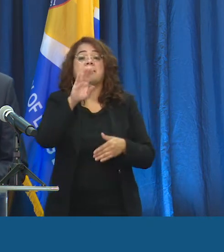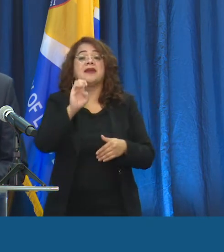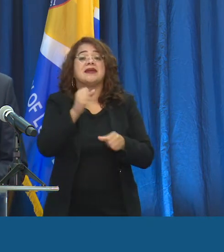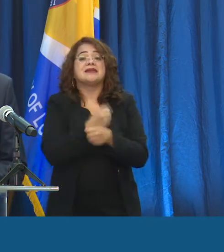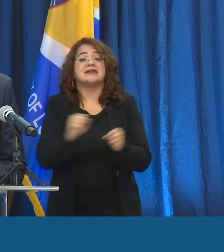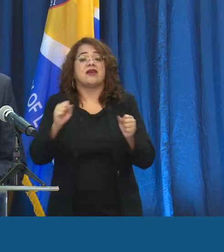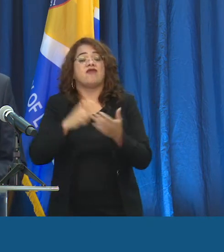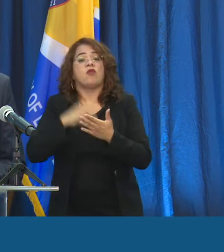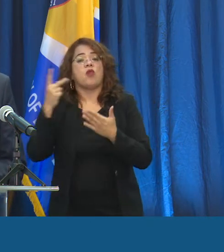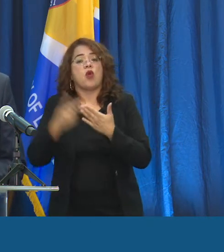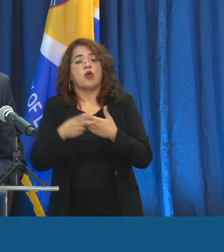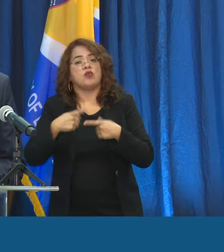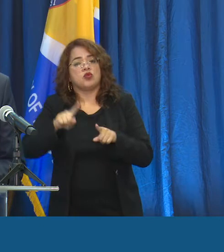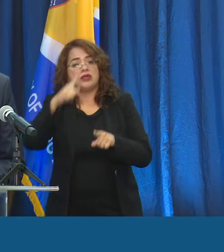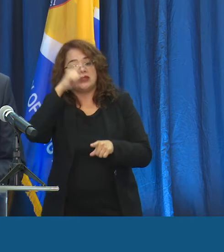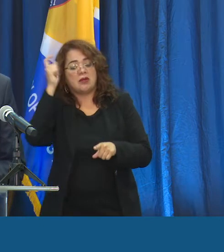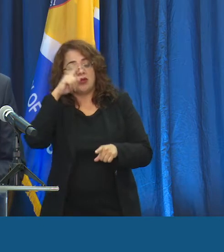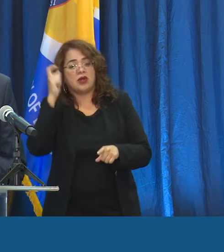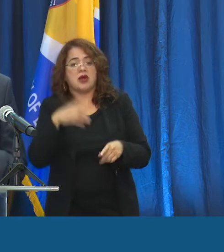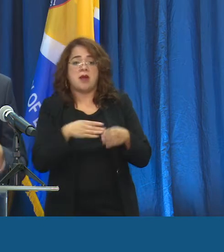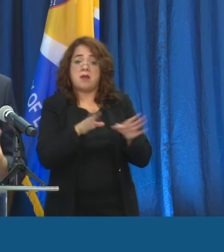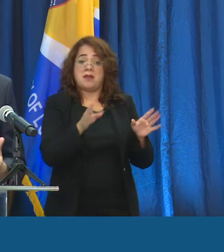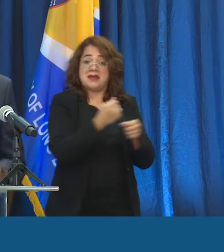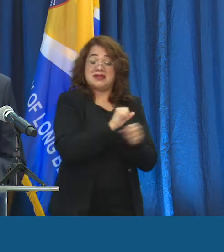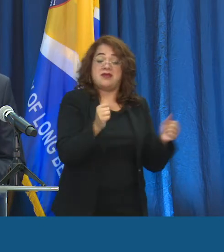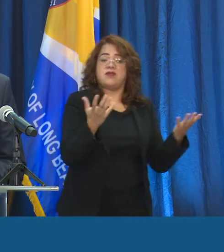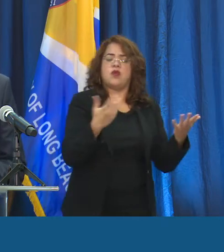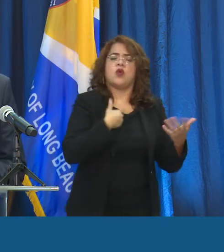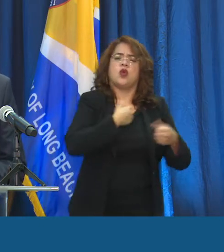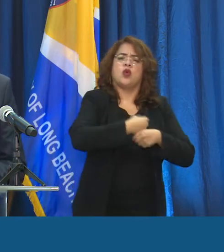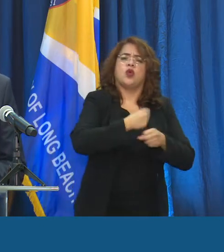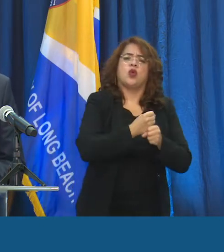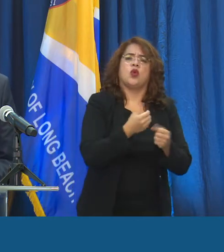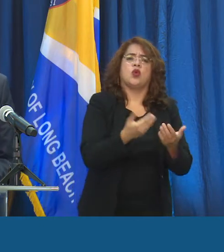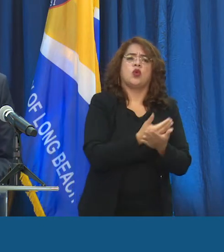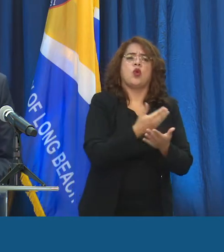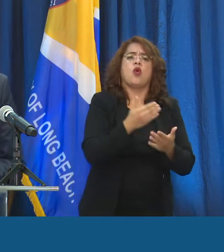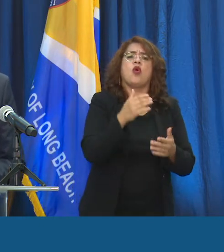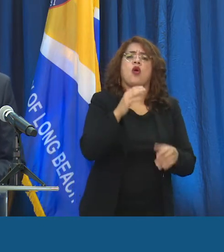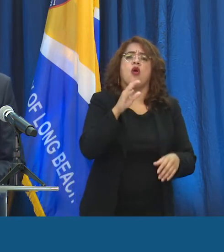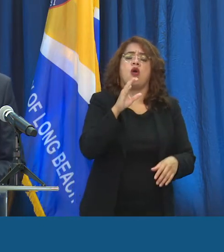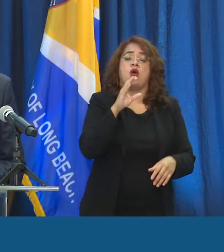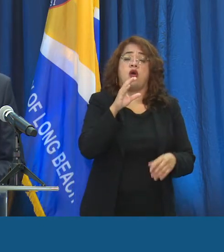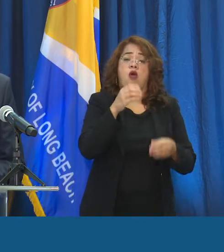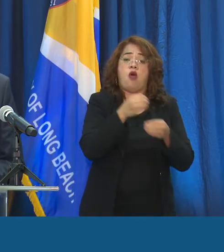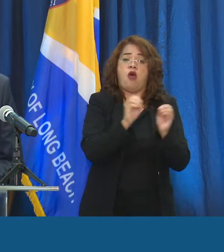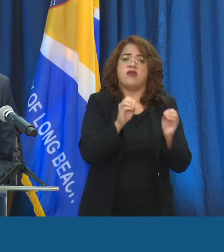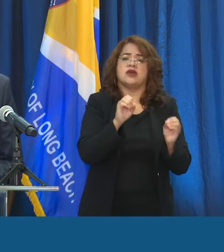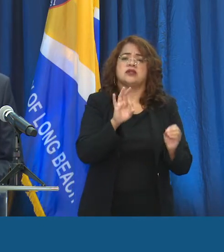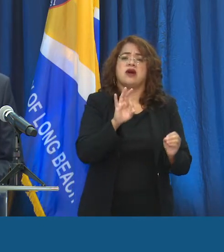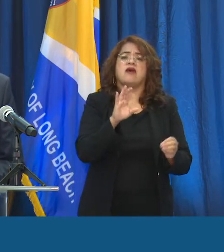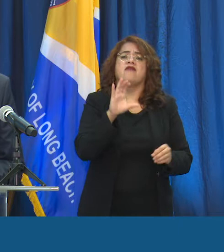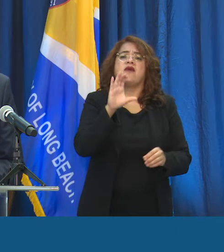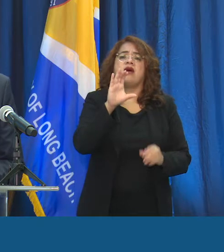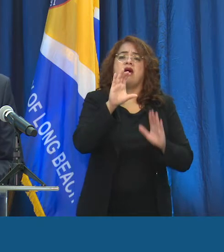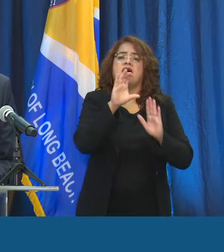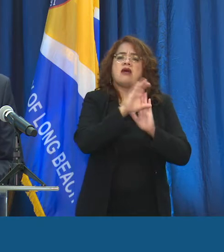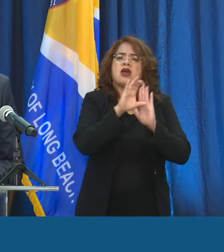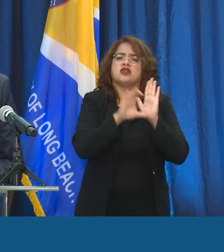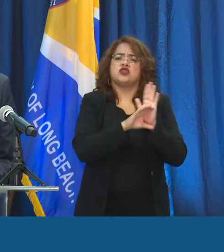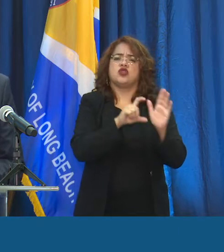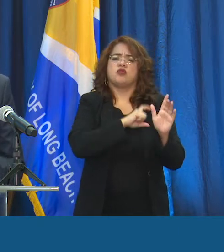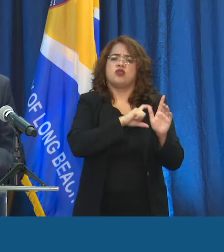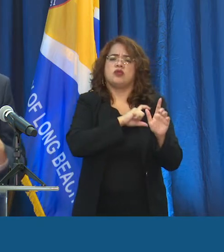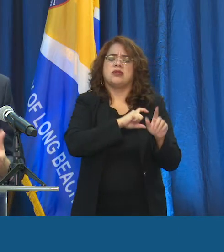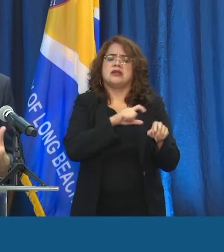program during the summer. In the public safety area, we're creating a new Office of Constitutional Policing. We'll have